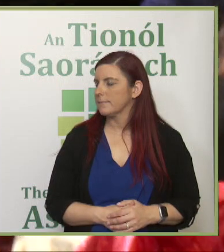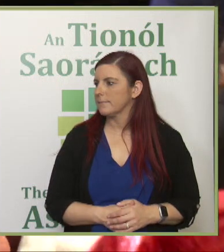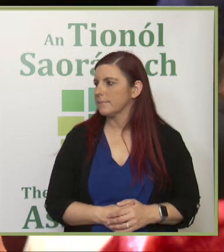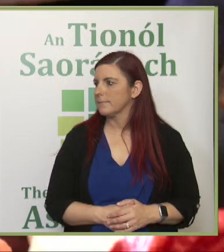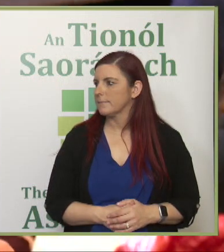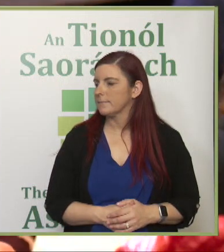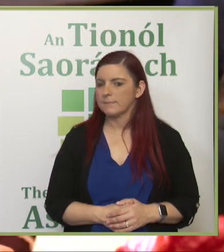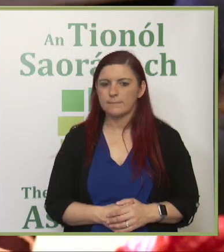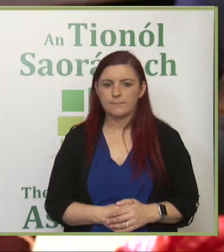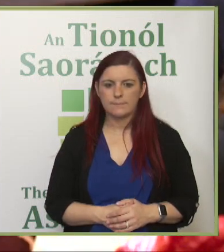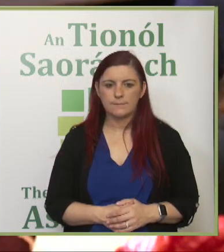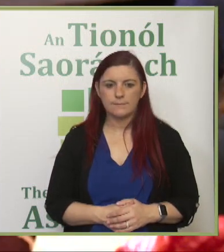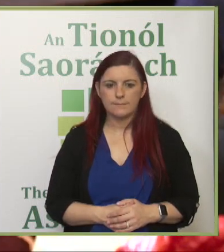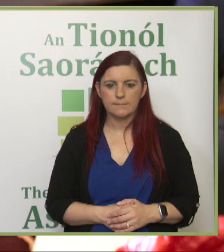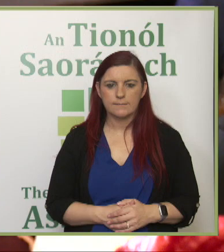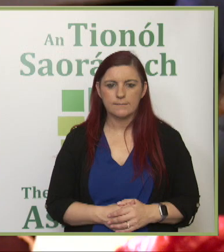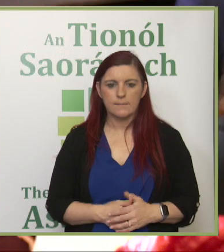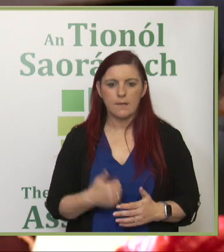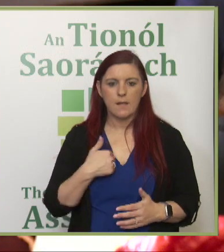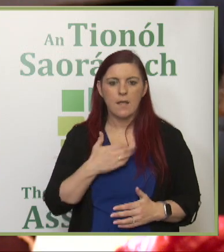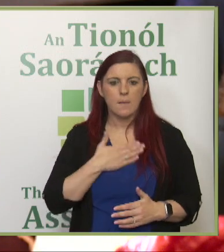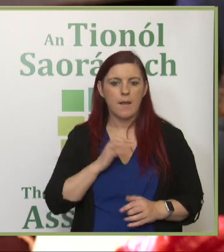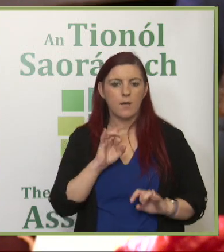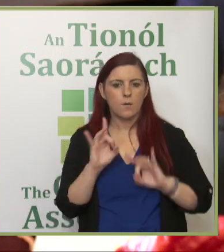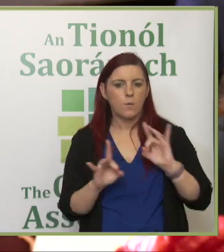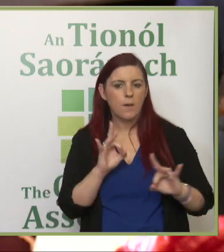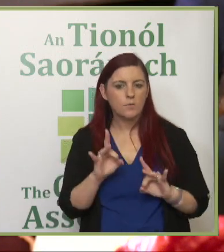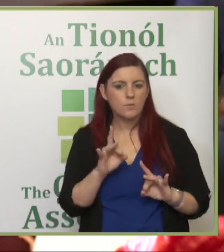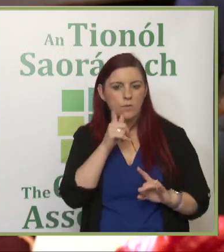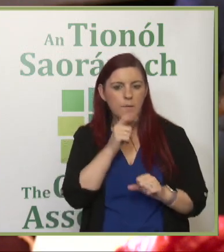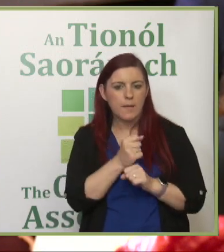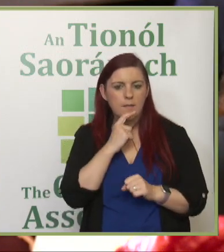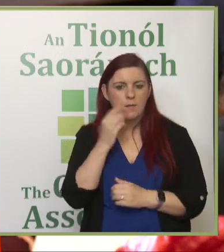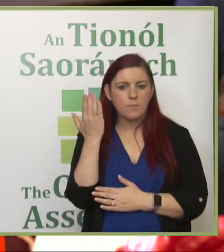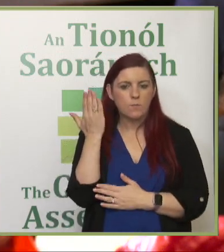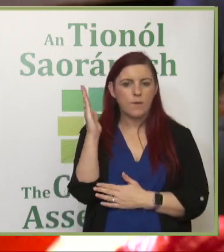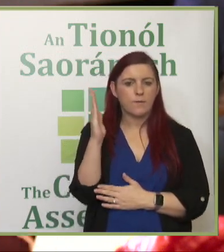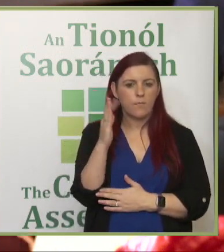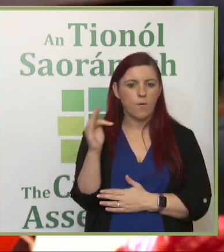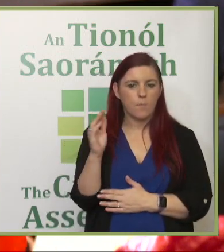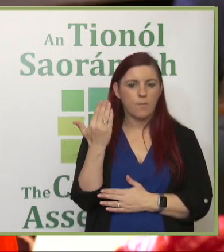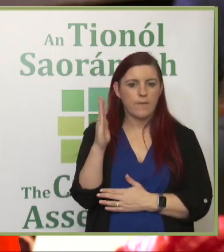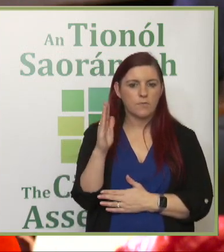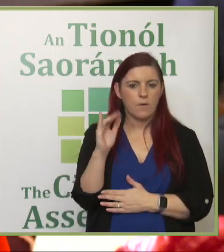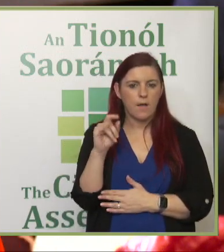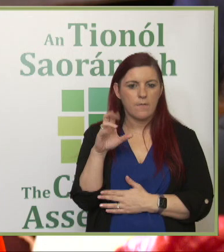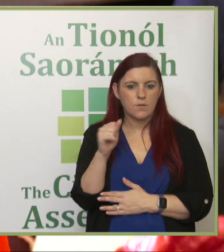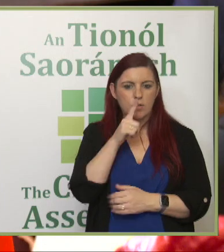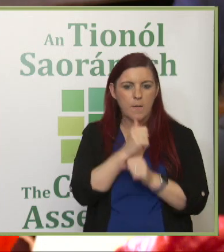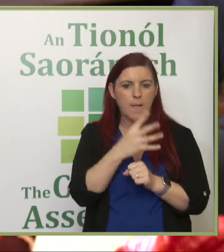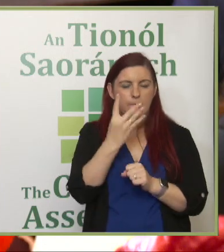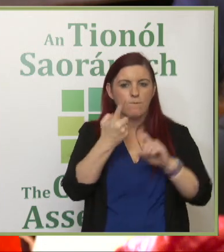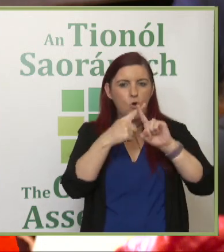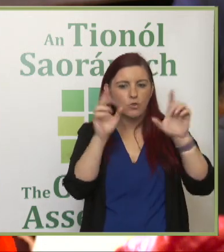I was just in terms of the presentation that Professor Ivers gave about the 4 groups and